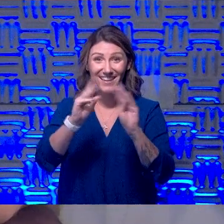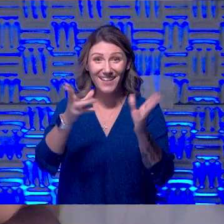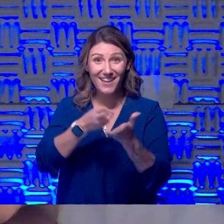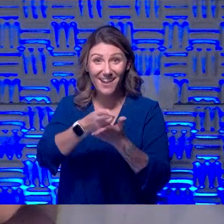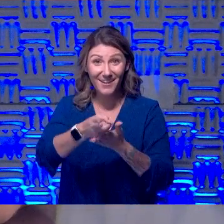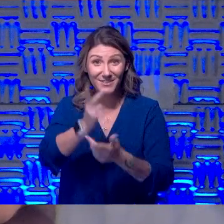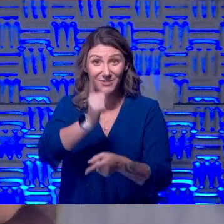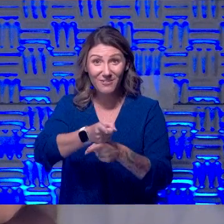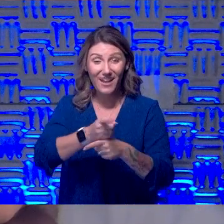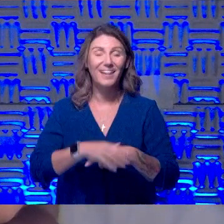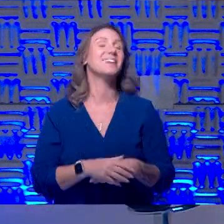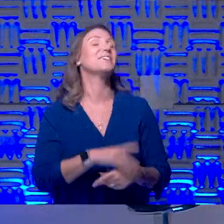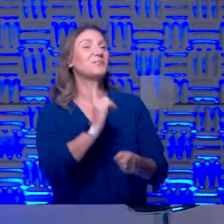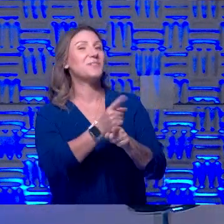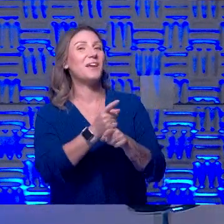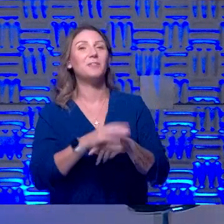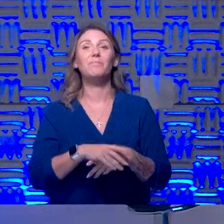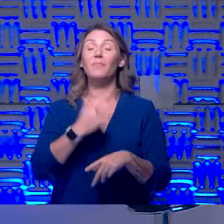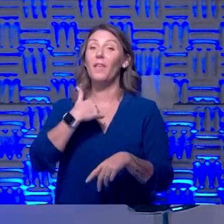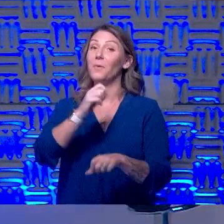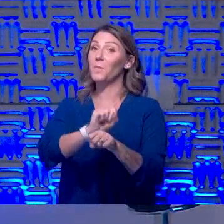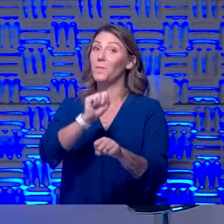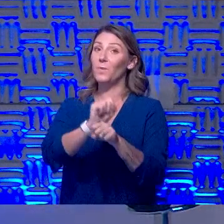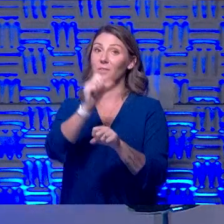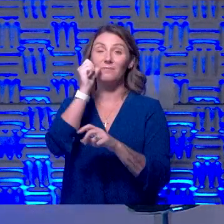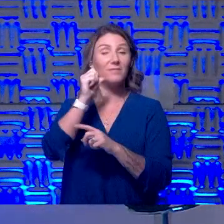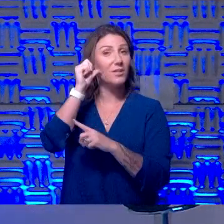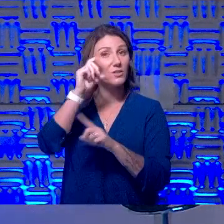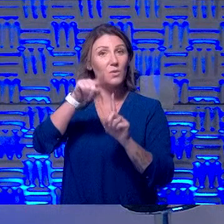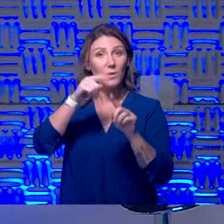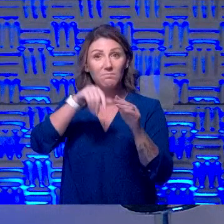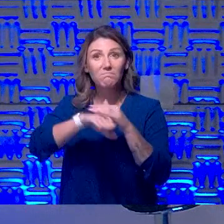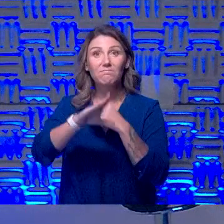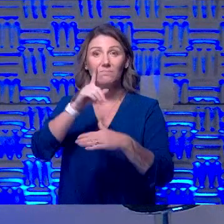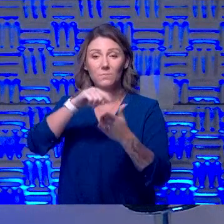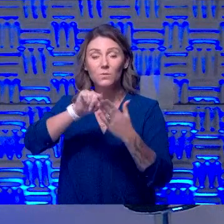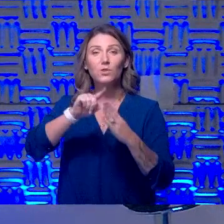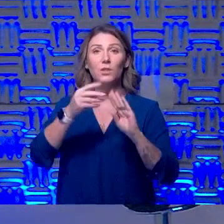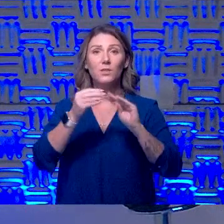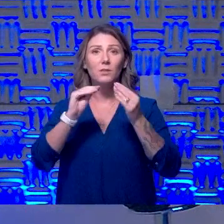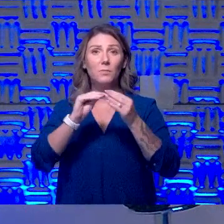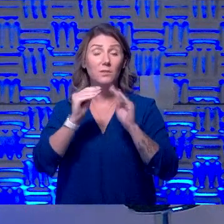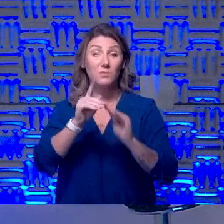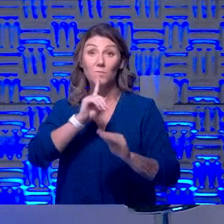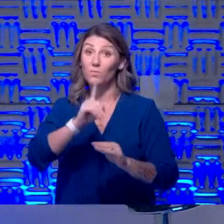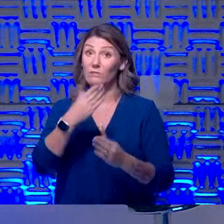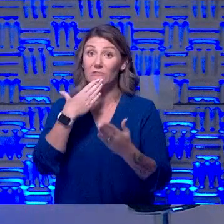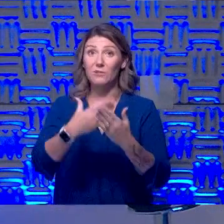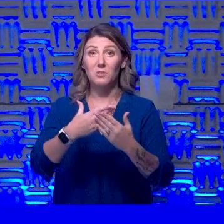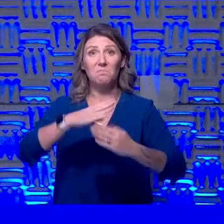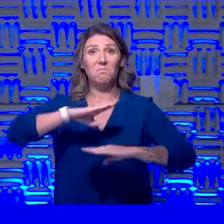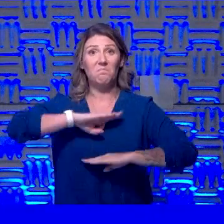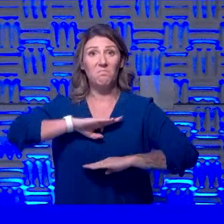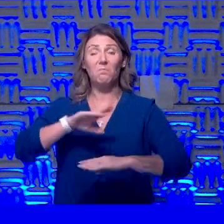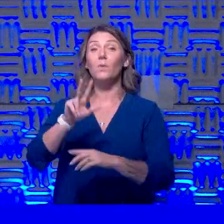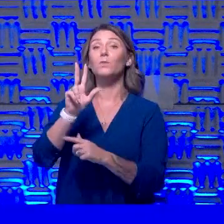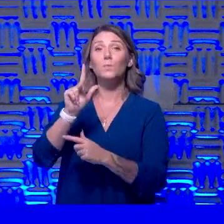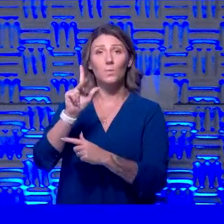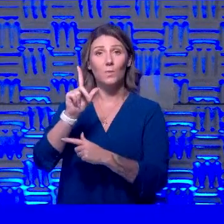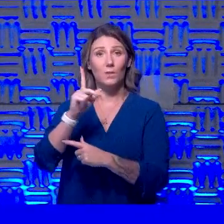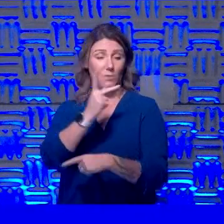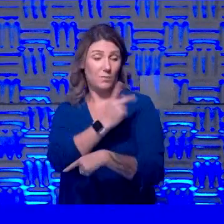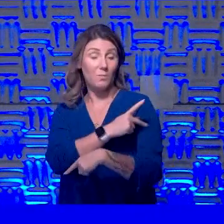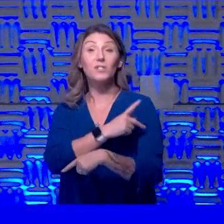doing today? That's right. You know, I had to work yesterday, so when I came in, I did check the numbers, and they were really good. I was pretty happy. 23